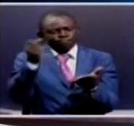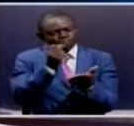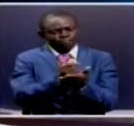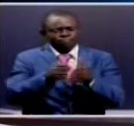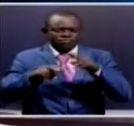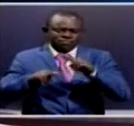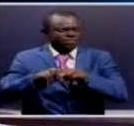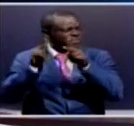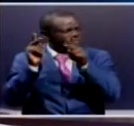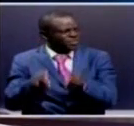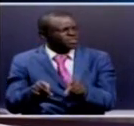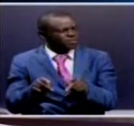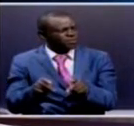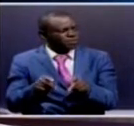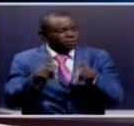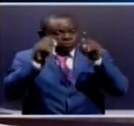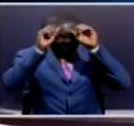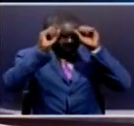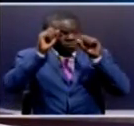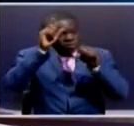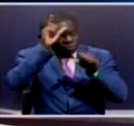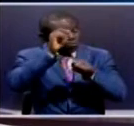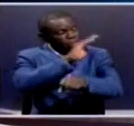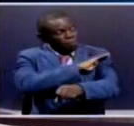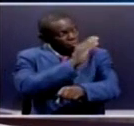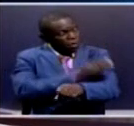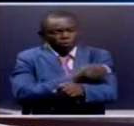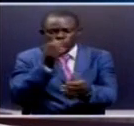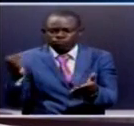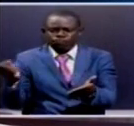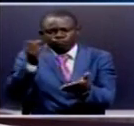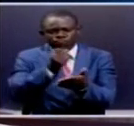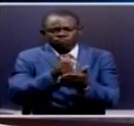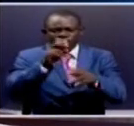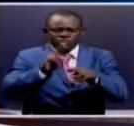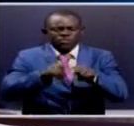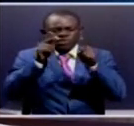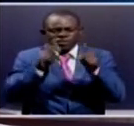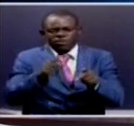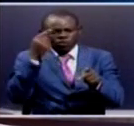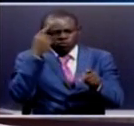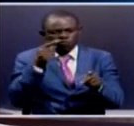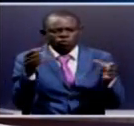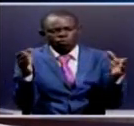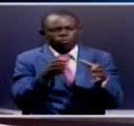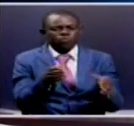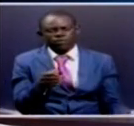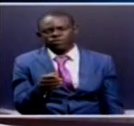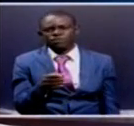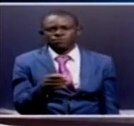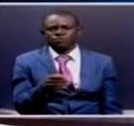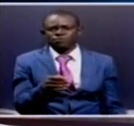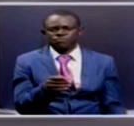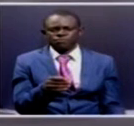Yes. This is also another concern for some stakeholders. What is a concern? You know, why was it not a concern? Why wouldn't the forum choose their own chairperson?